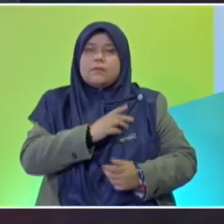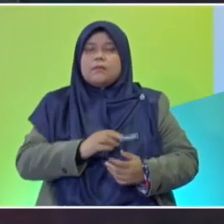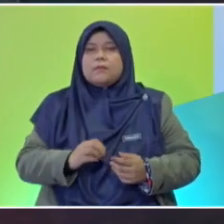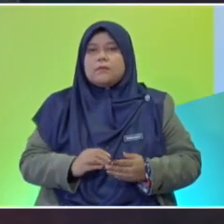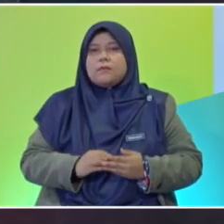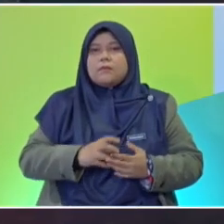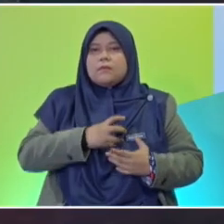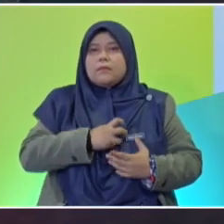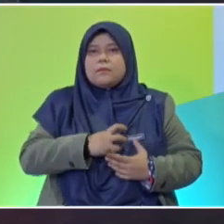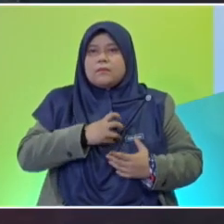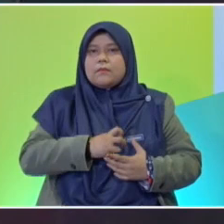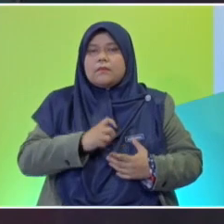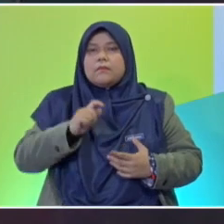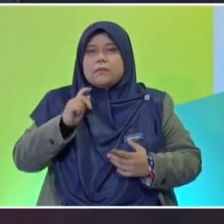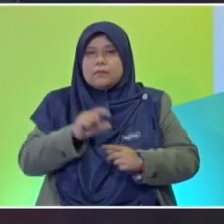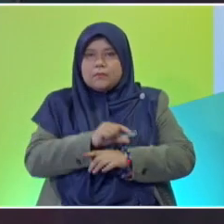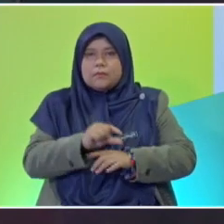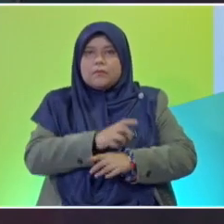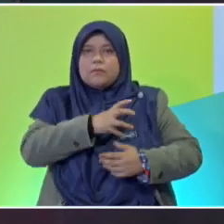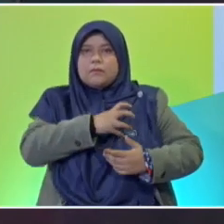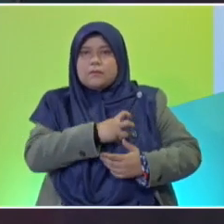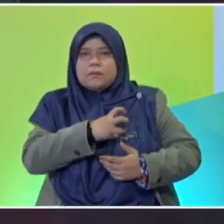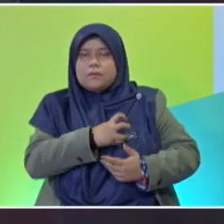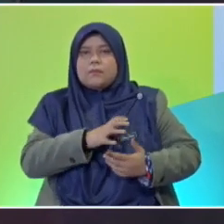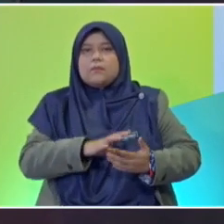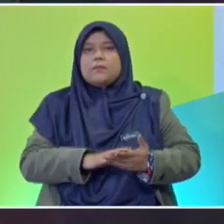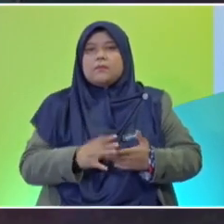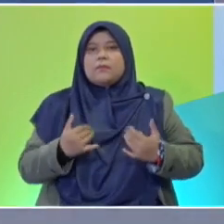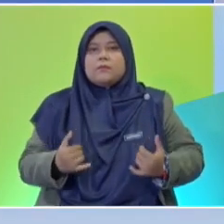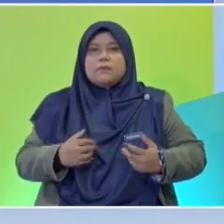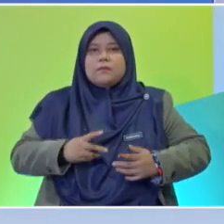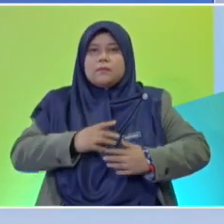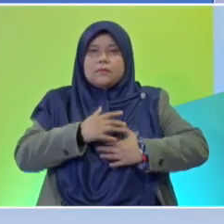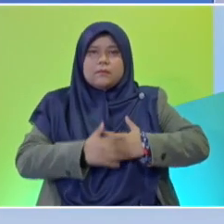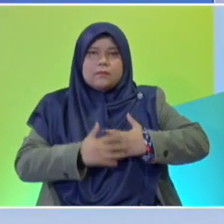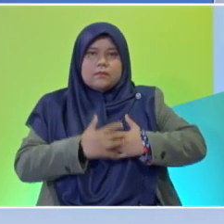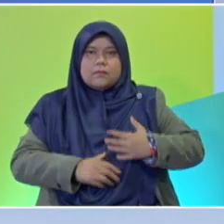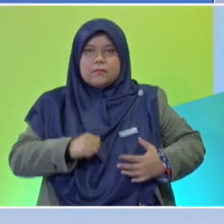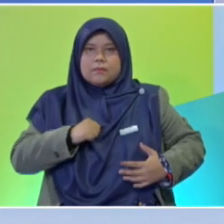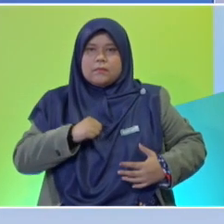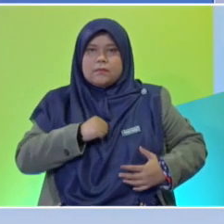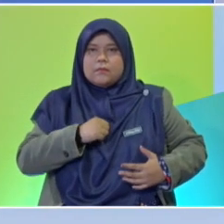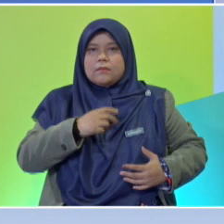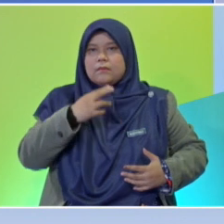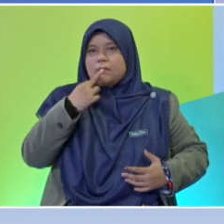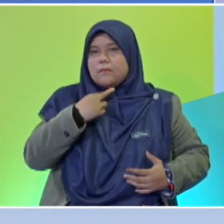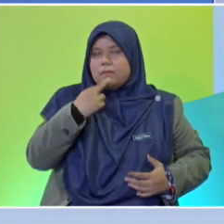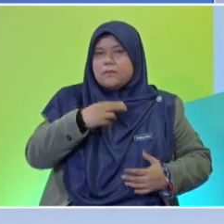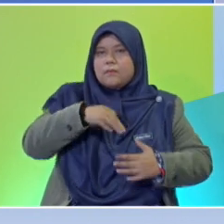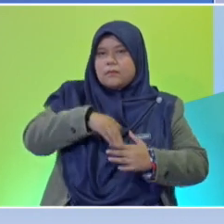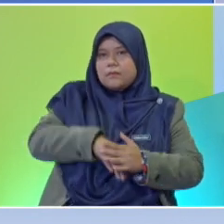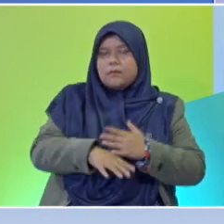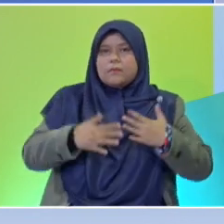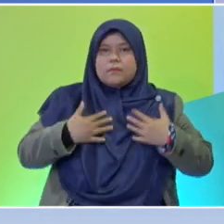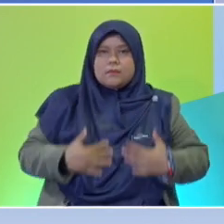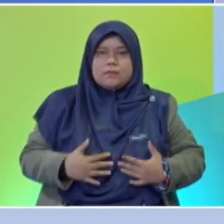of the heart. Okay, Okay. next is the blood itself. The red liquid inside our body. That